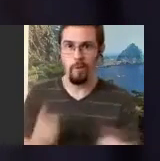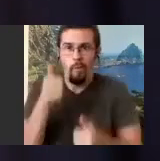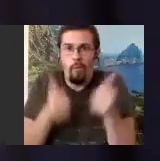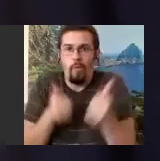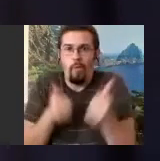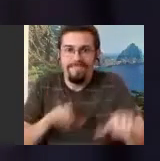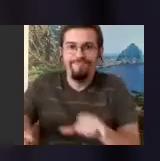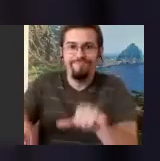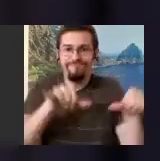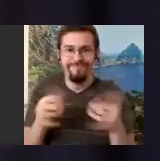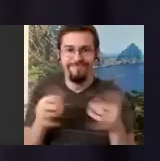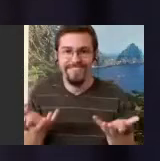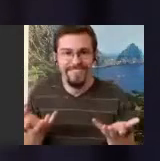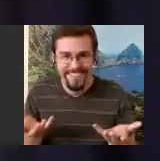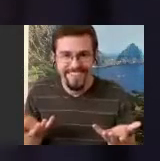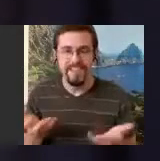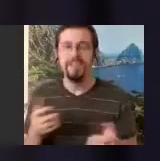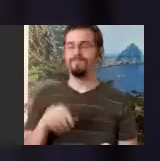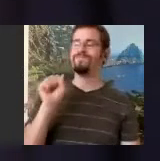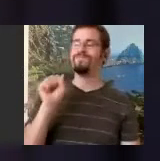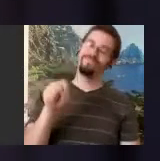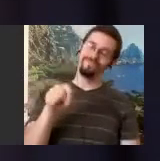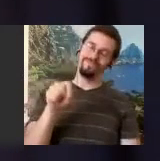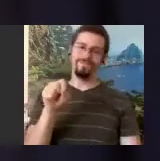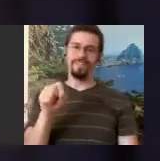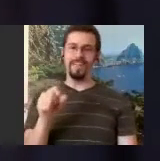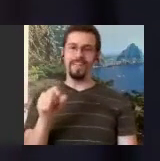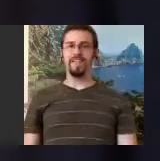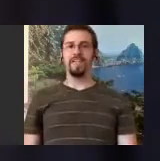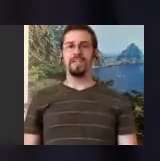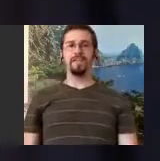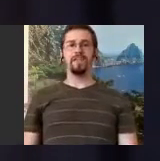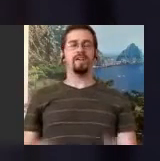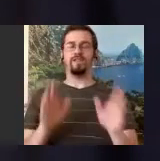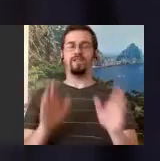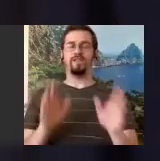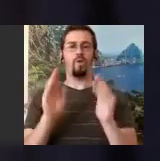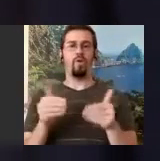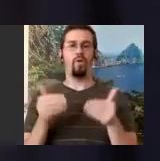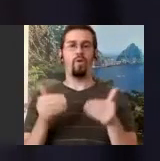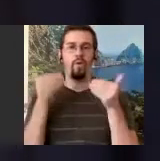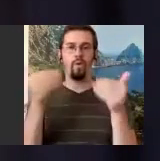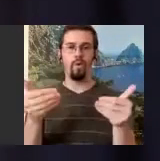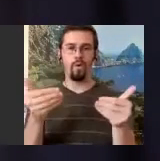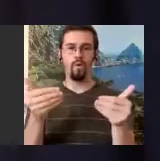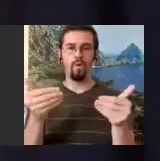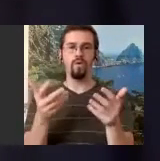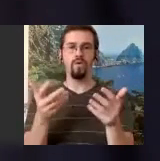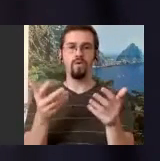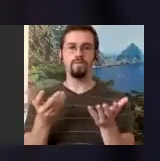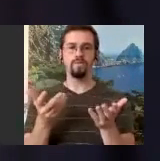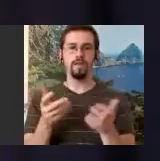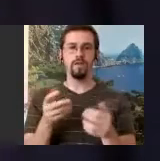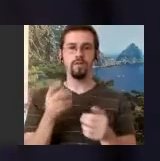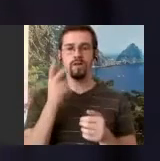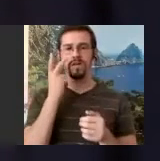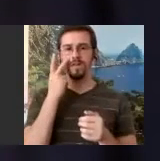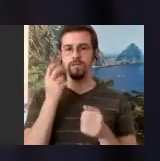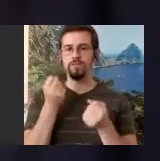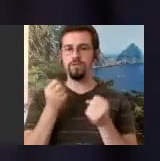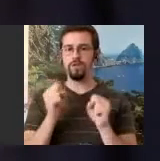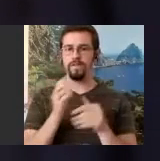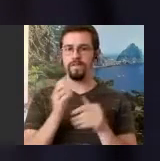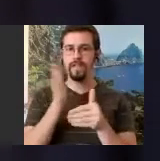about? You see what I mean? Mm-hmm, mm-hmm. Okay, go ahead, because I want you to truly finish this. It's important to me. I want to see how